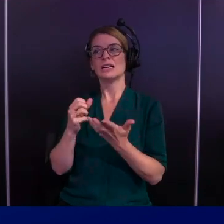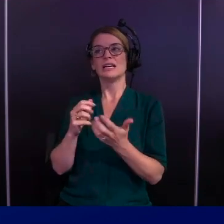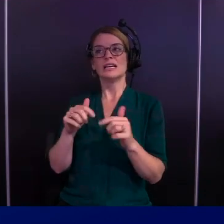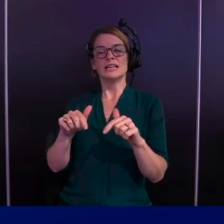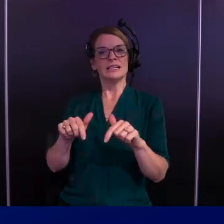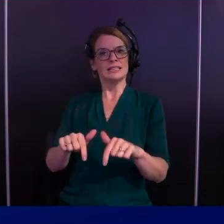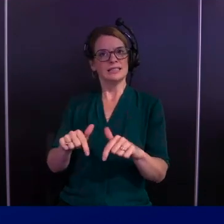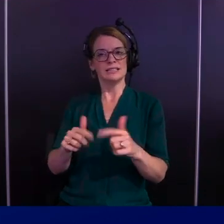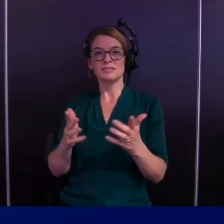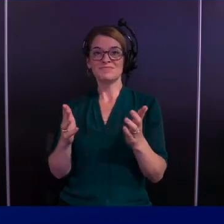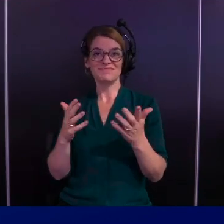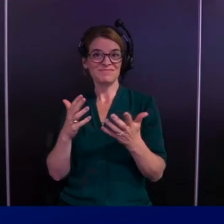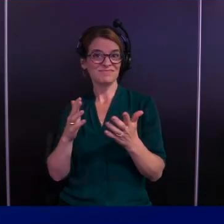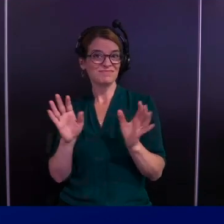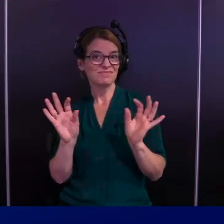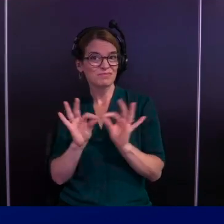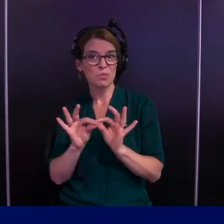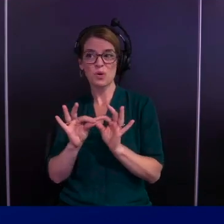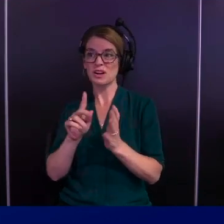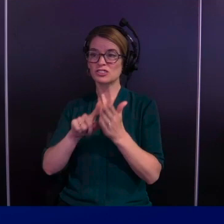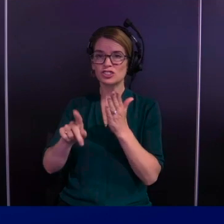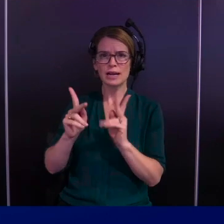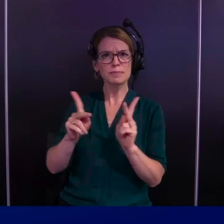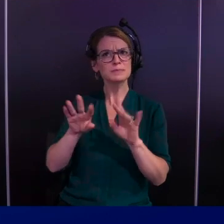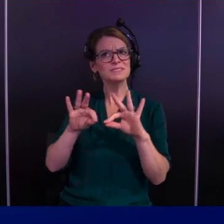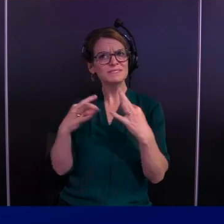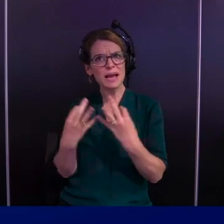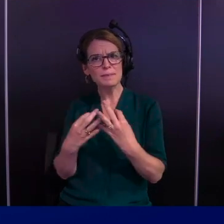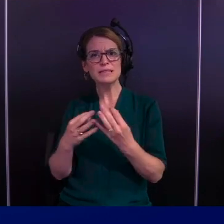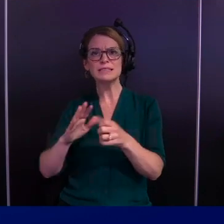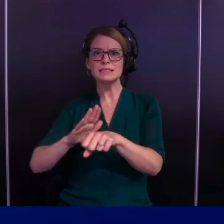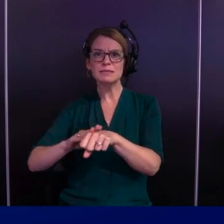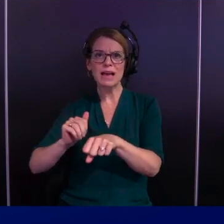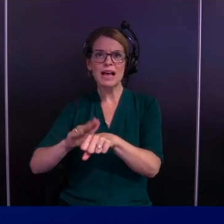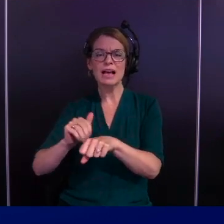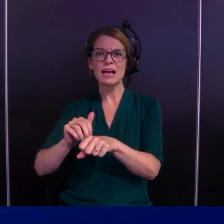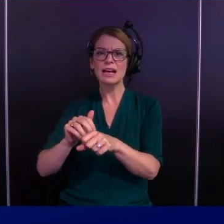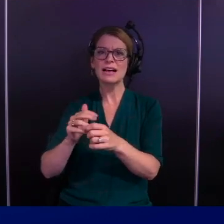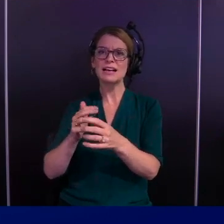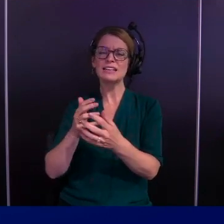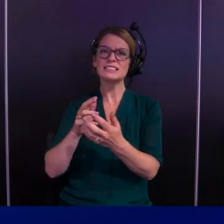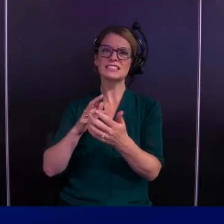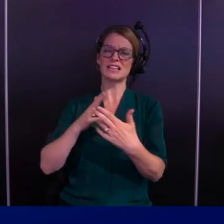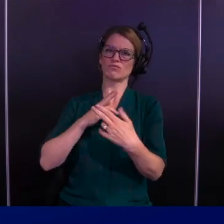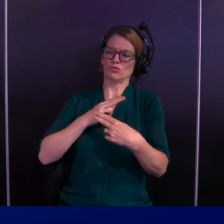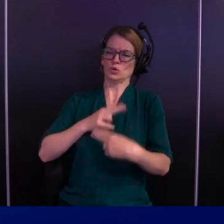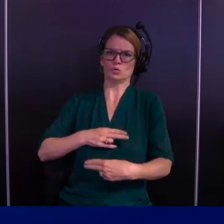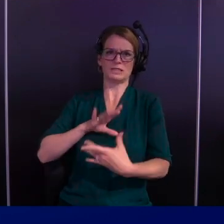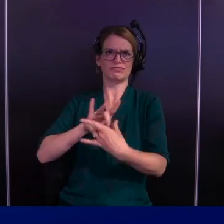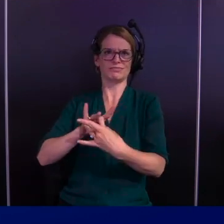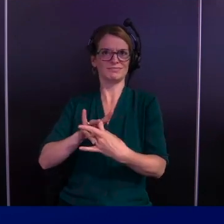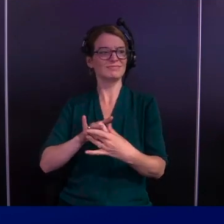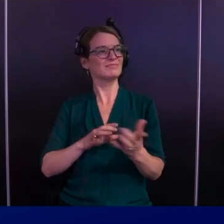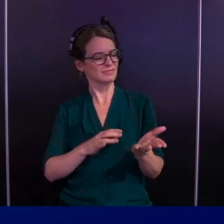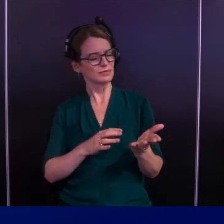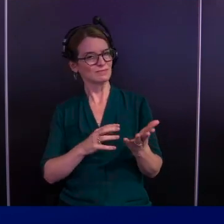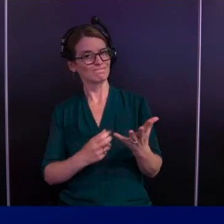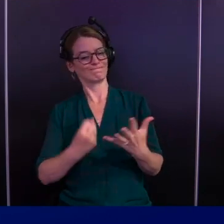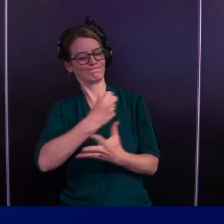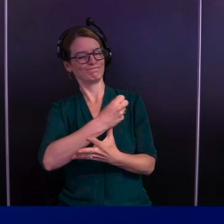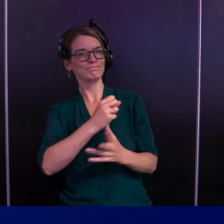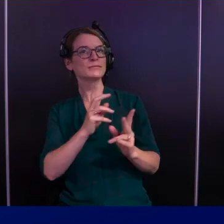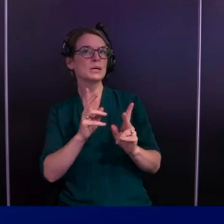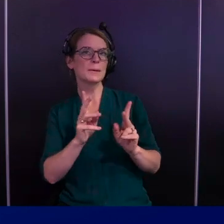people are doing well with their families, pets, stuff like that. So that's always a good way to check in. Yeah, absolutely. Being people first who